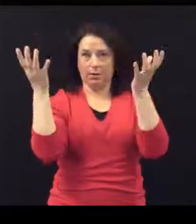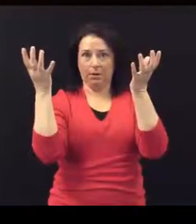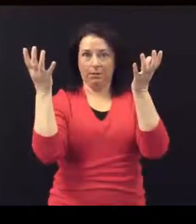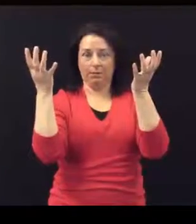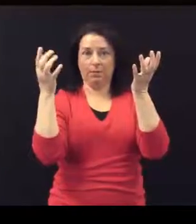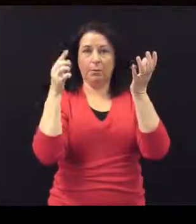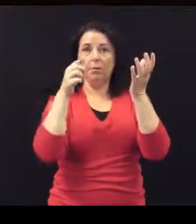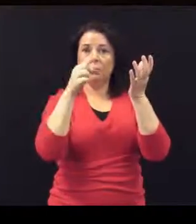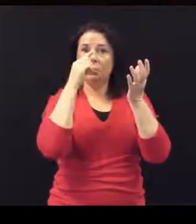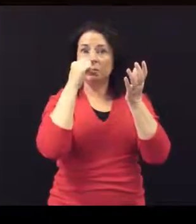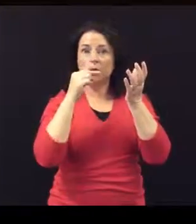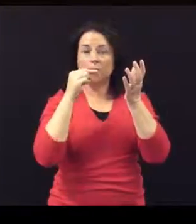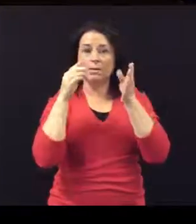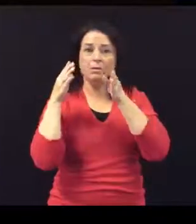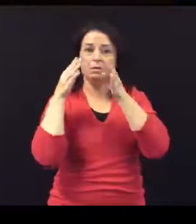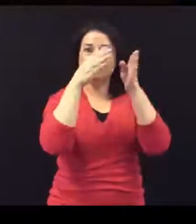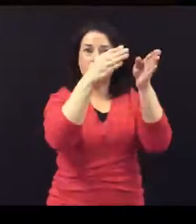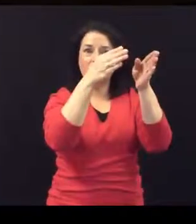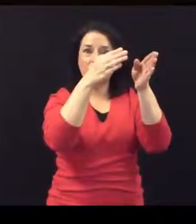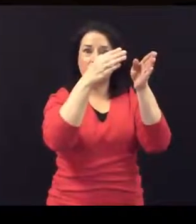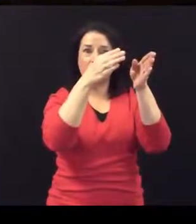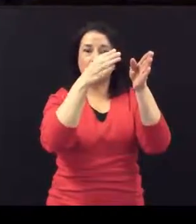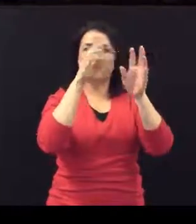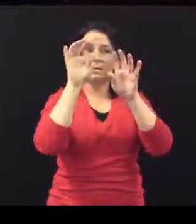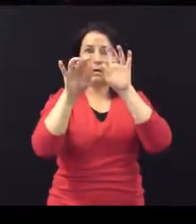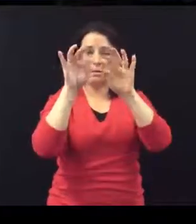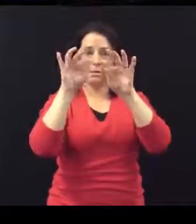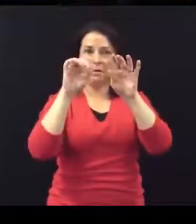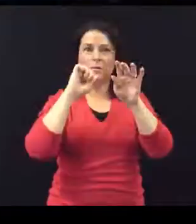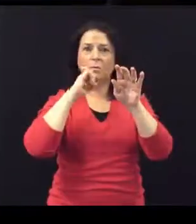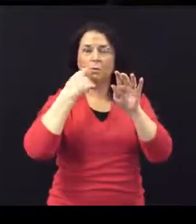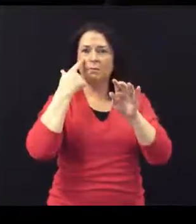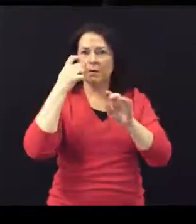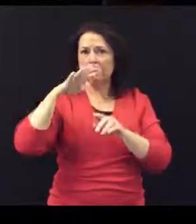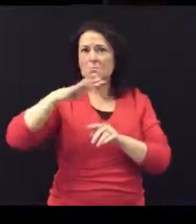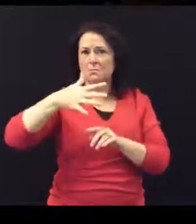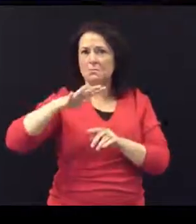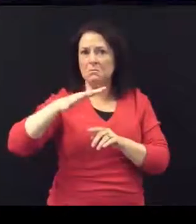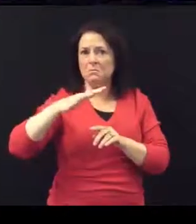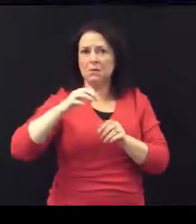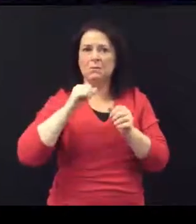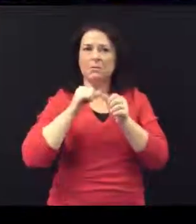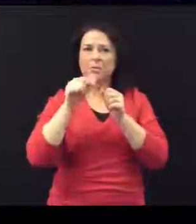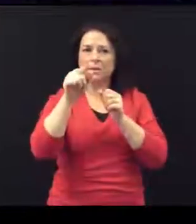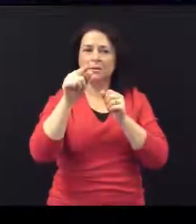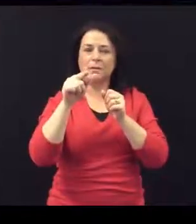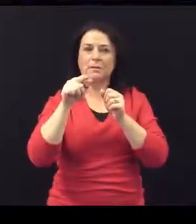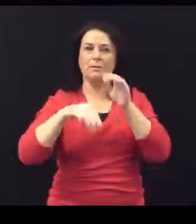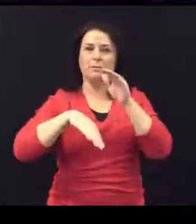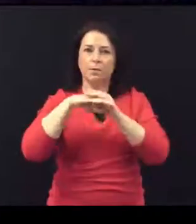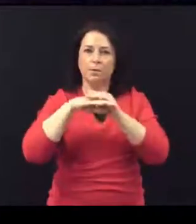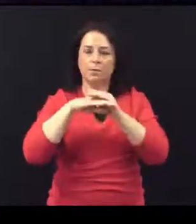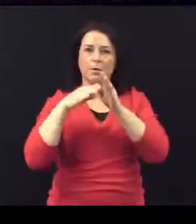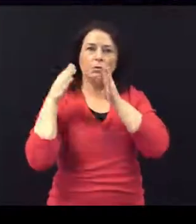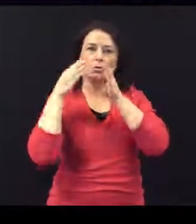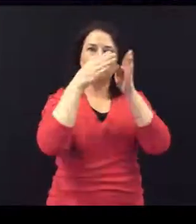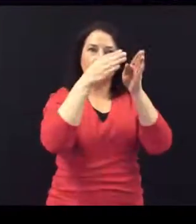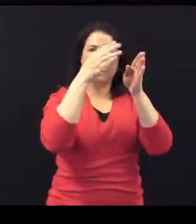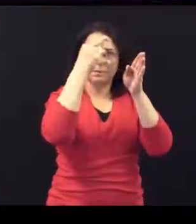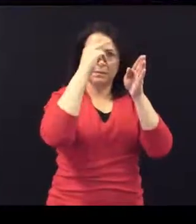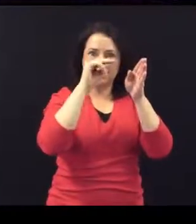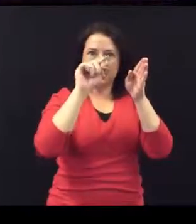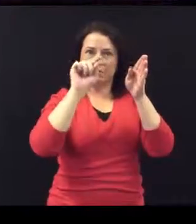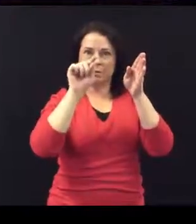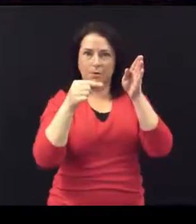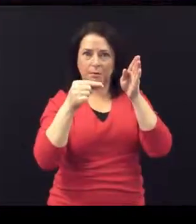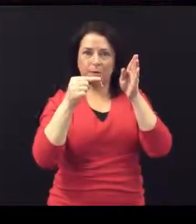location. Try use the format street, city, state. You can try just using the street name, and